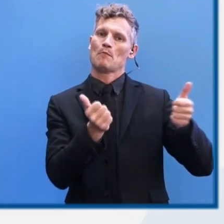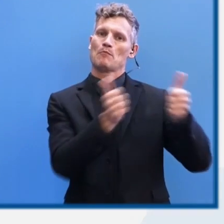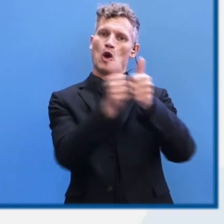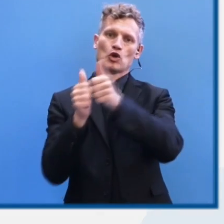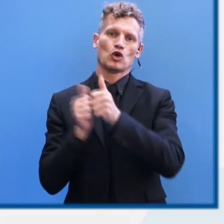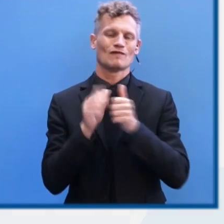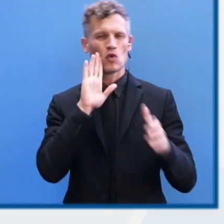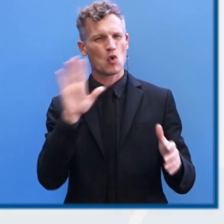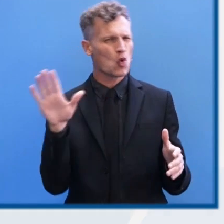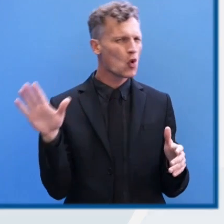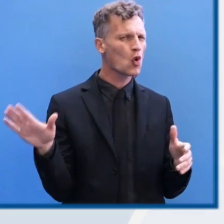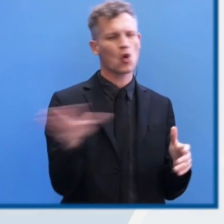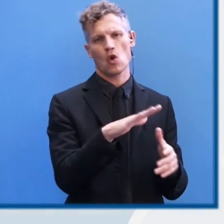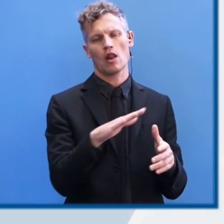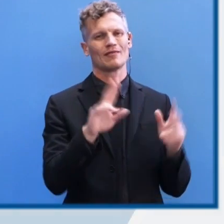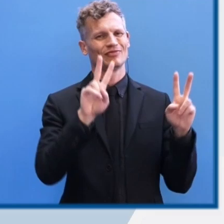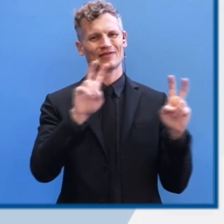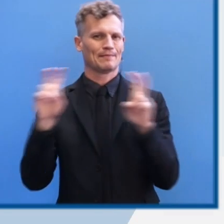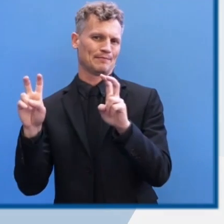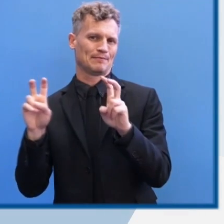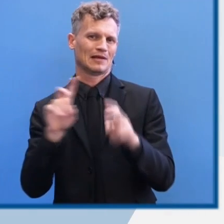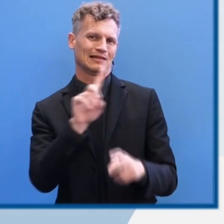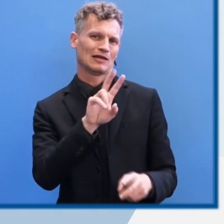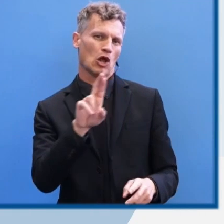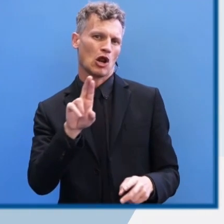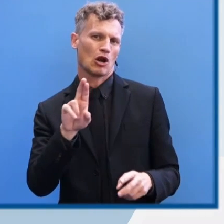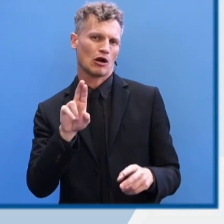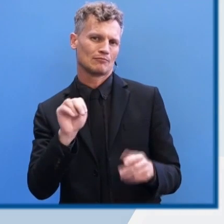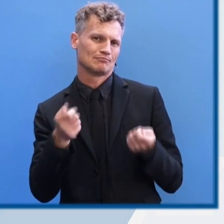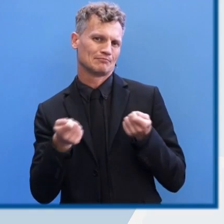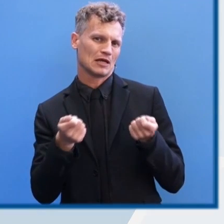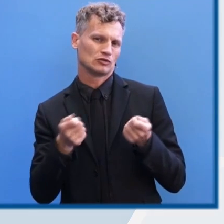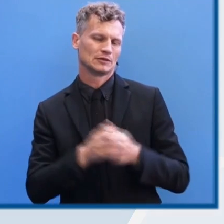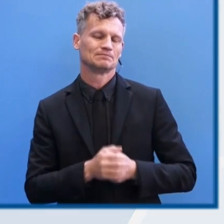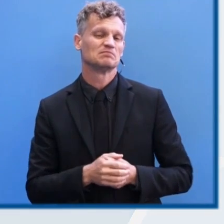of the RRM. So that's, I think, through that way we can make them as